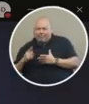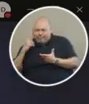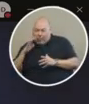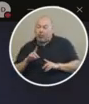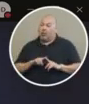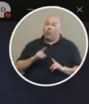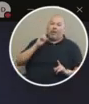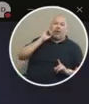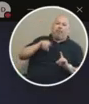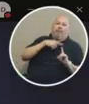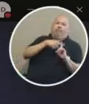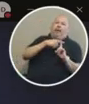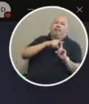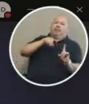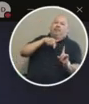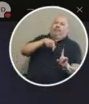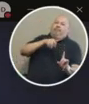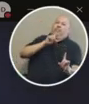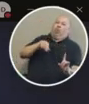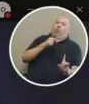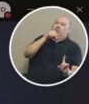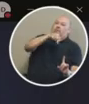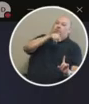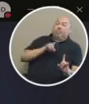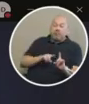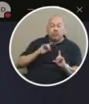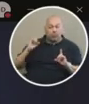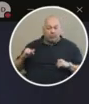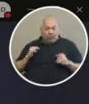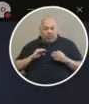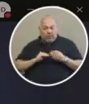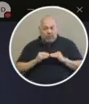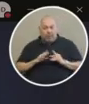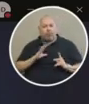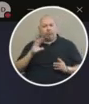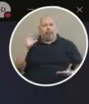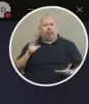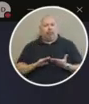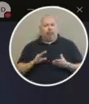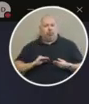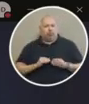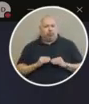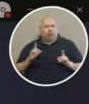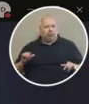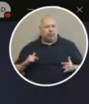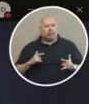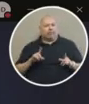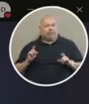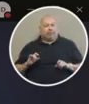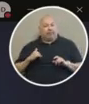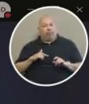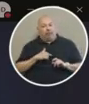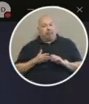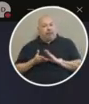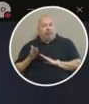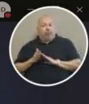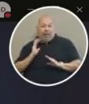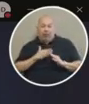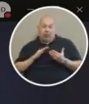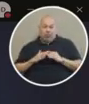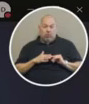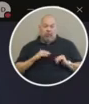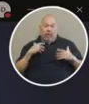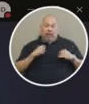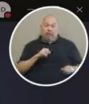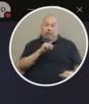or we get them. There's no way to check that off. Also, the numbers we'd be reporting would be extremely low for the number of tests going on in our community. Because like I said, the